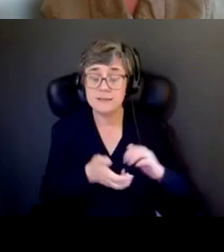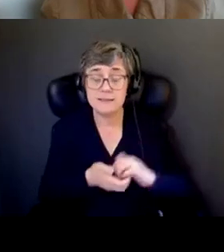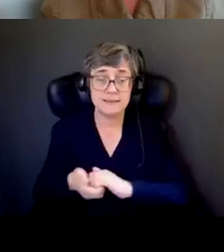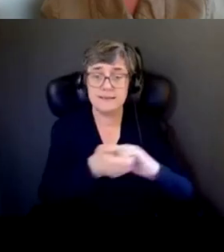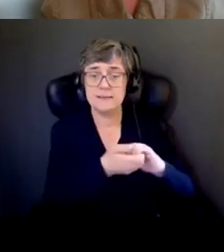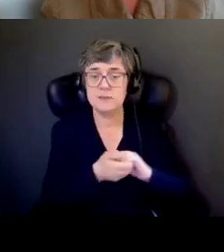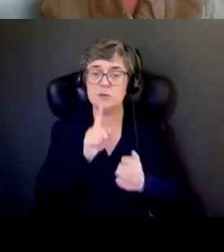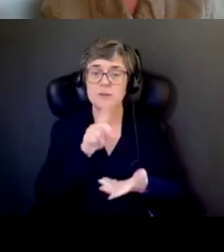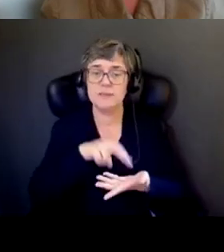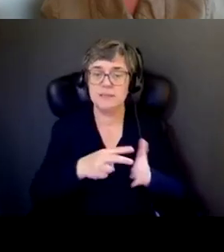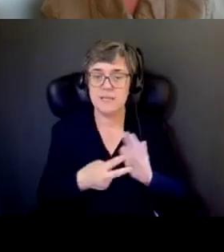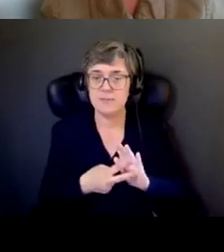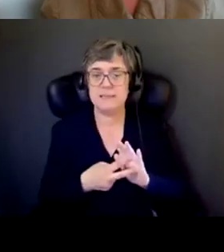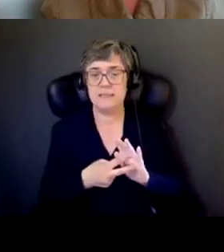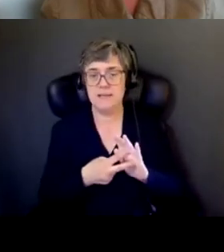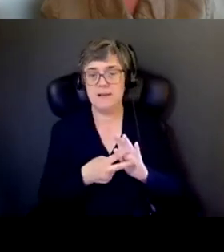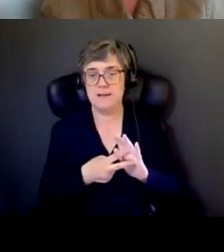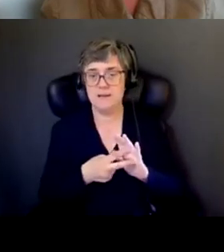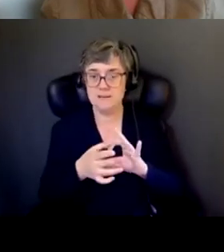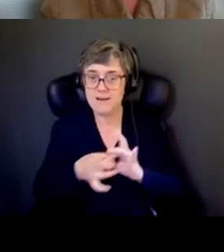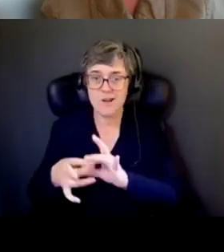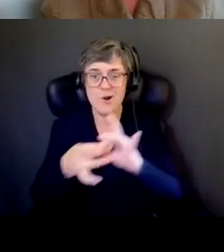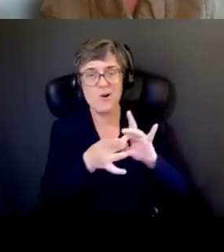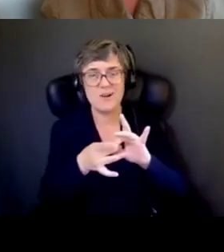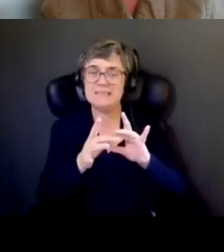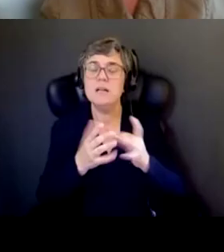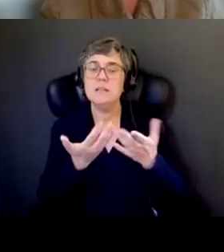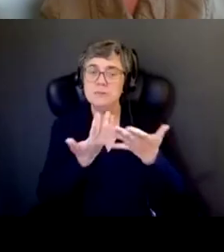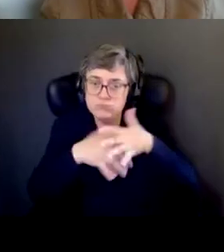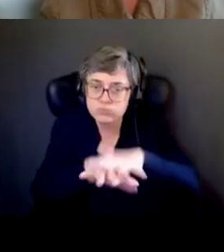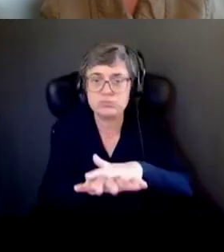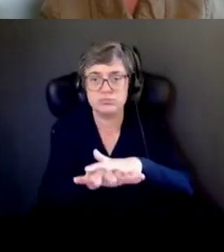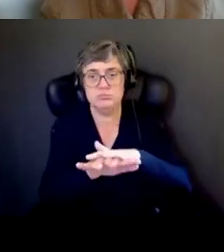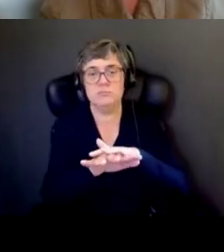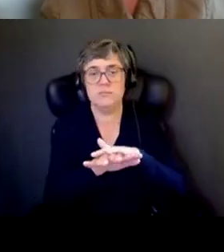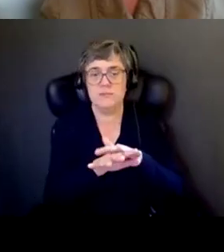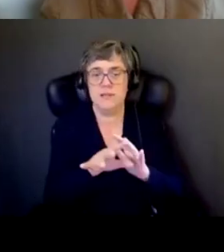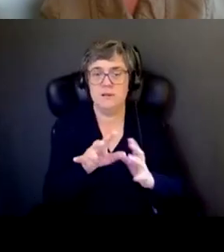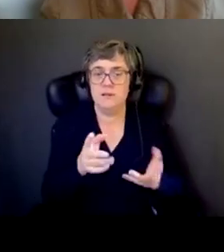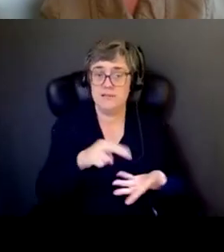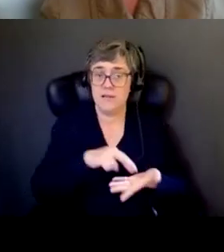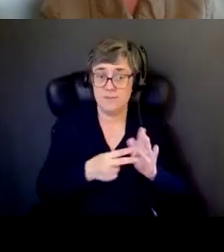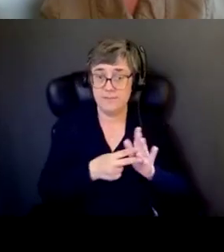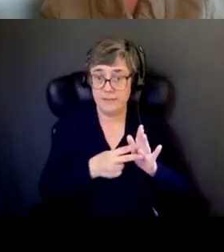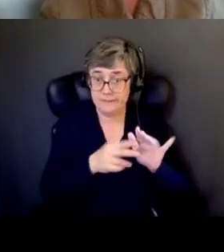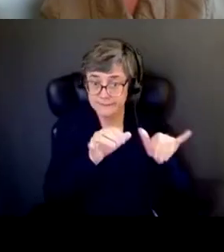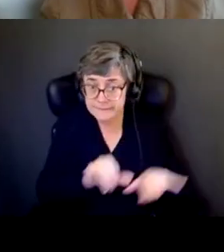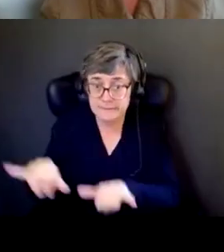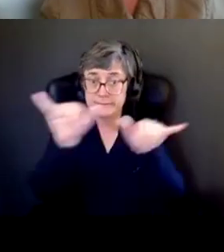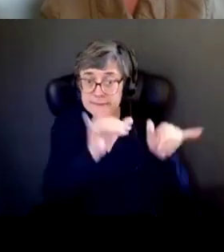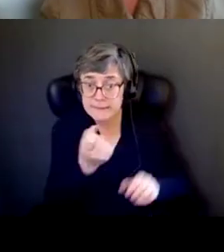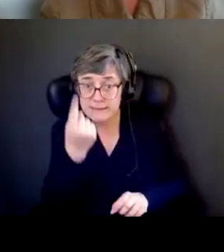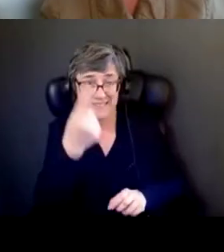understanding of coercive control, including financial abuse and life course violence, embedding disability in an intersectional lens across